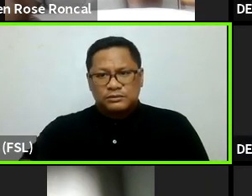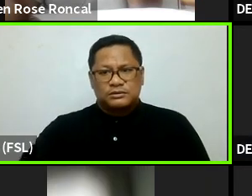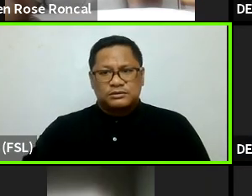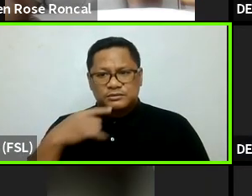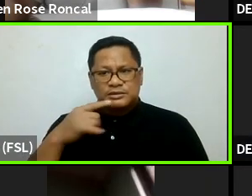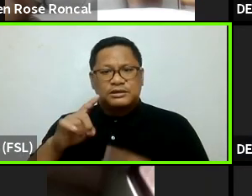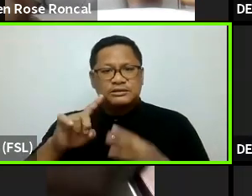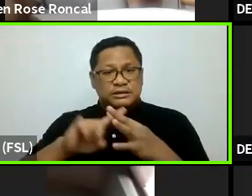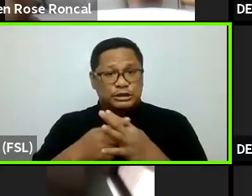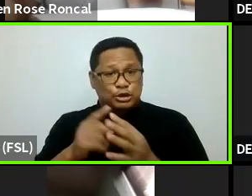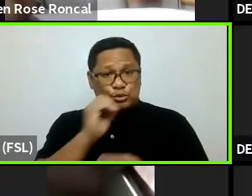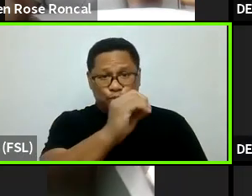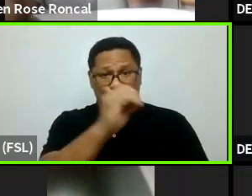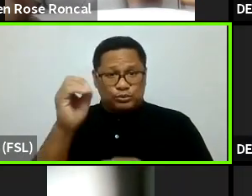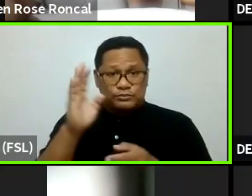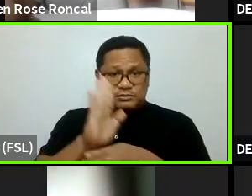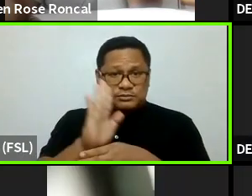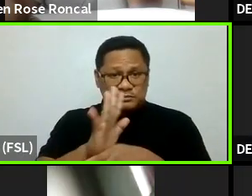business.